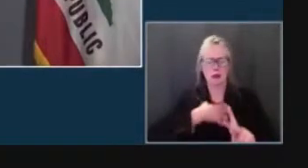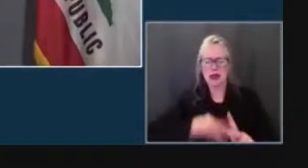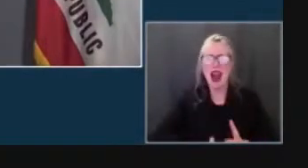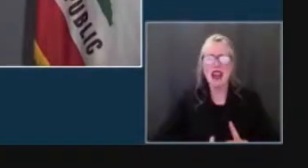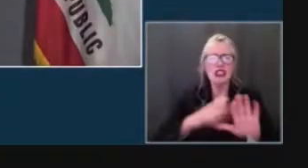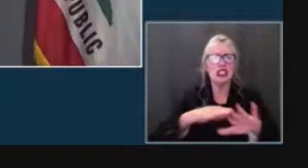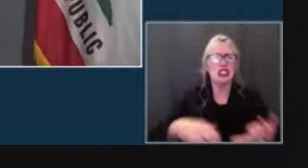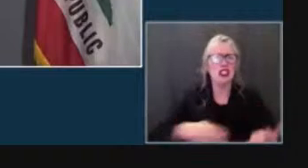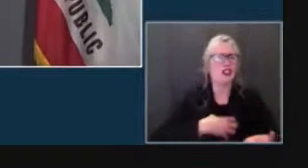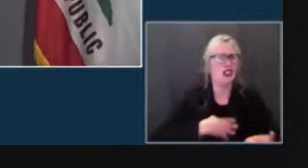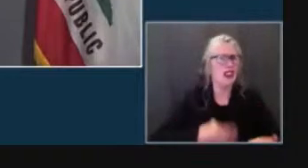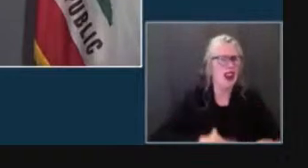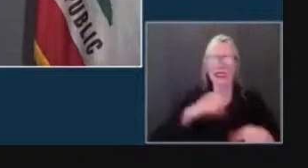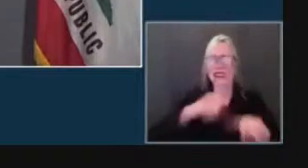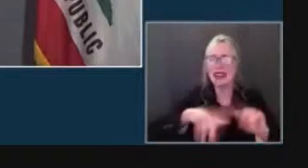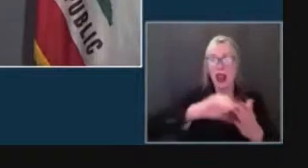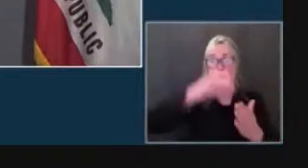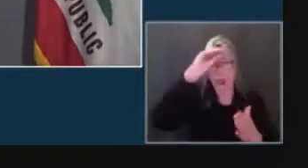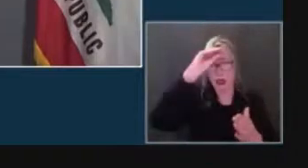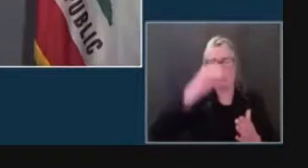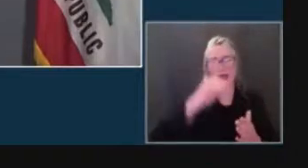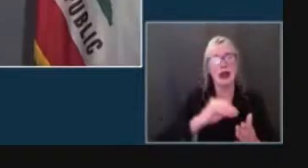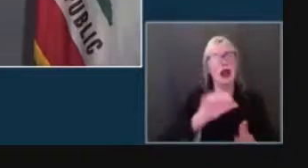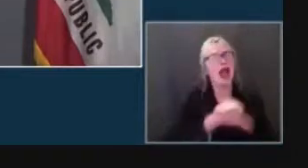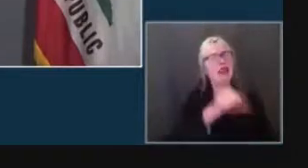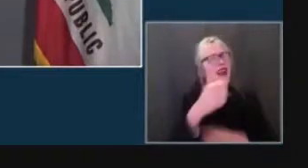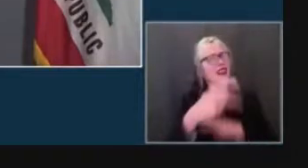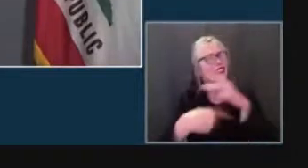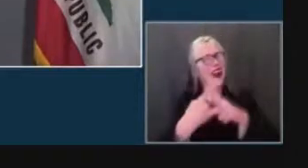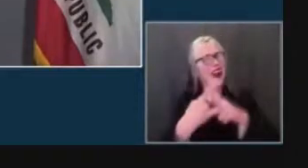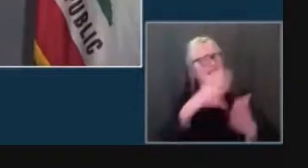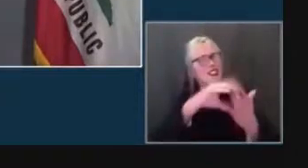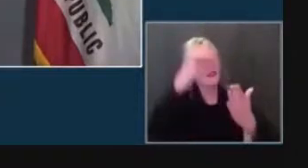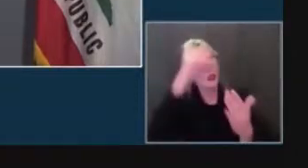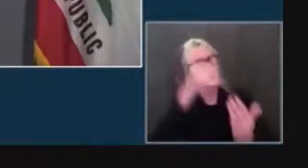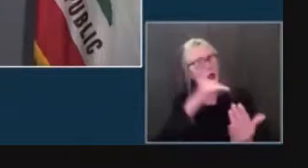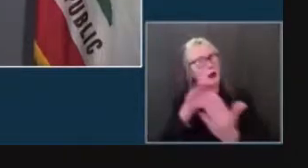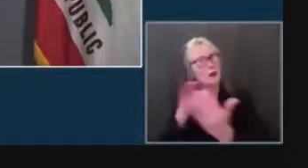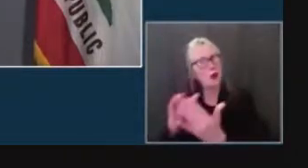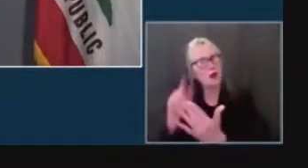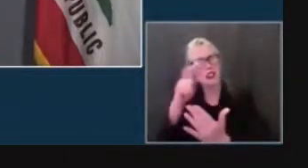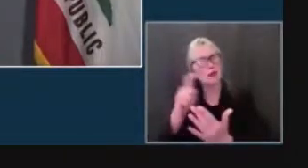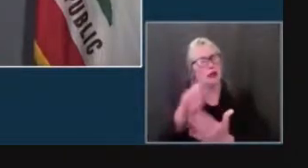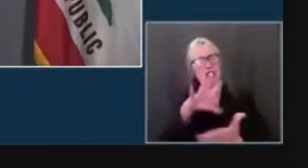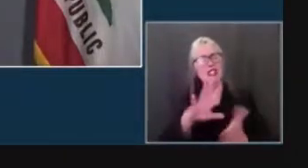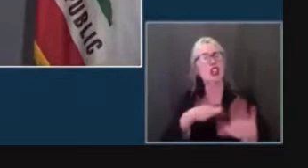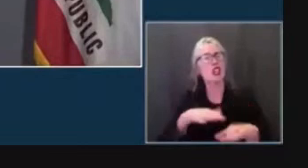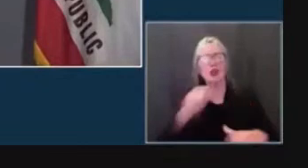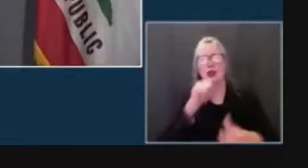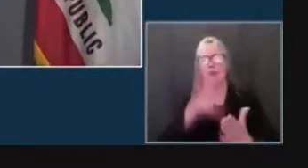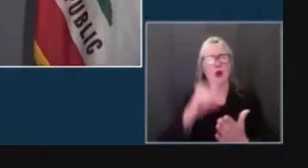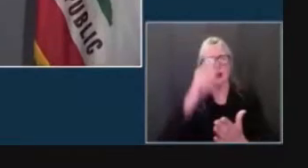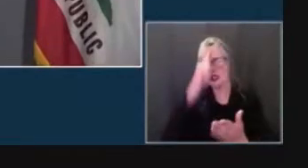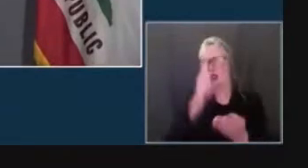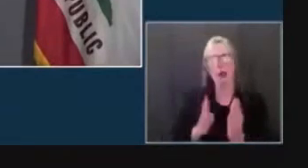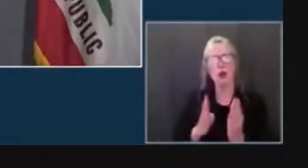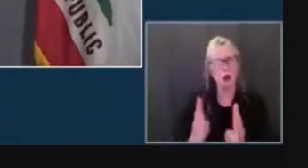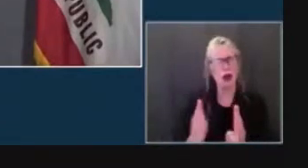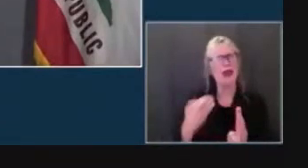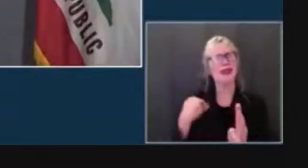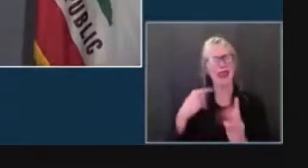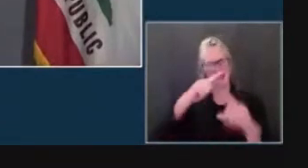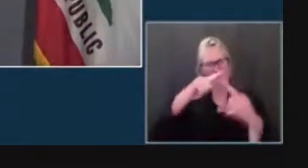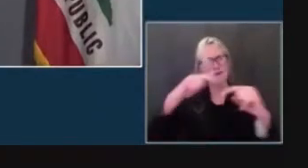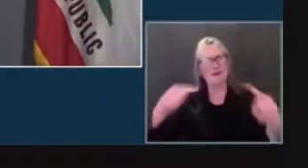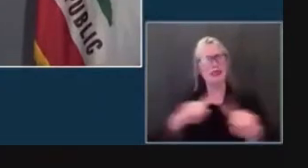because children who read early excel in other aspects of learning. And we are working to expand the teacher pipeline program, training